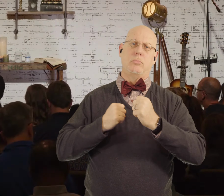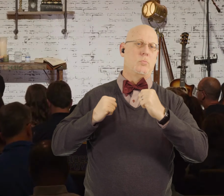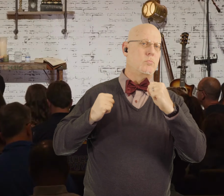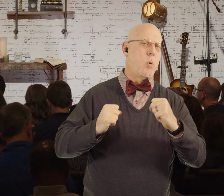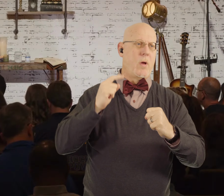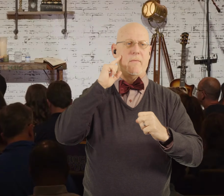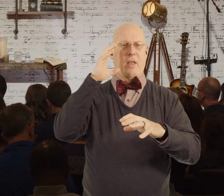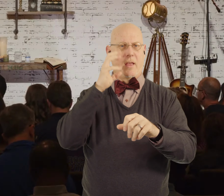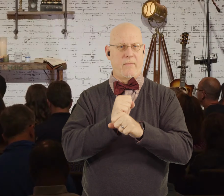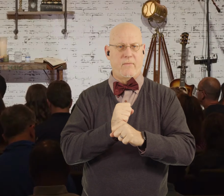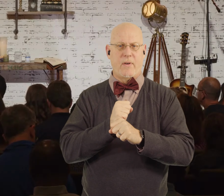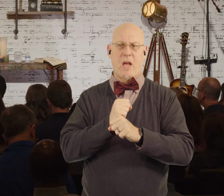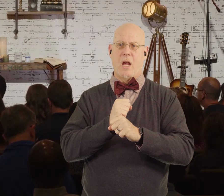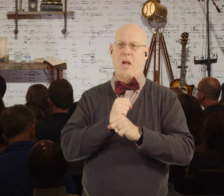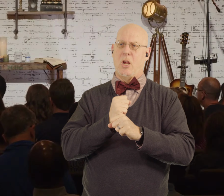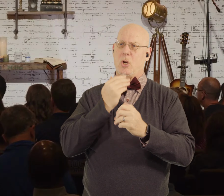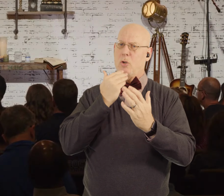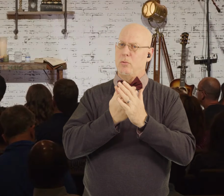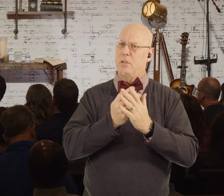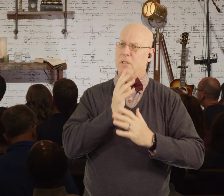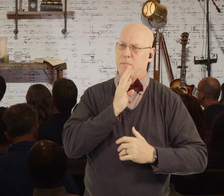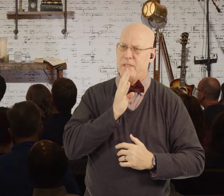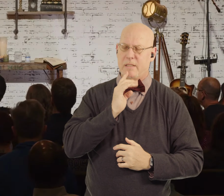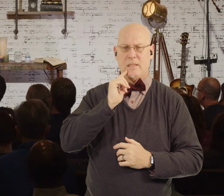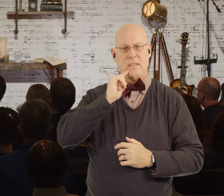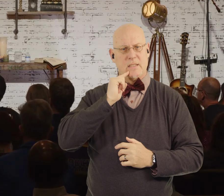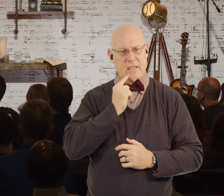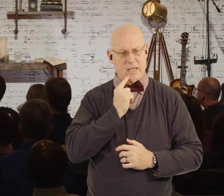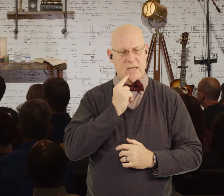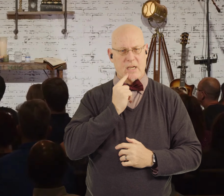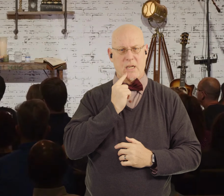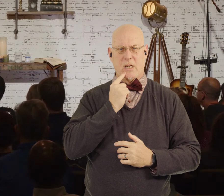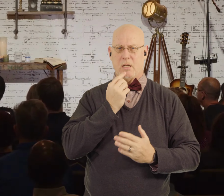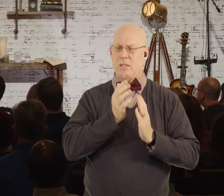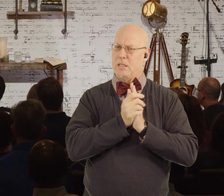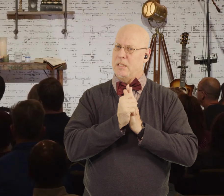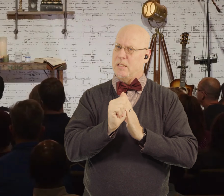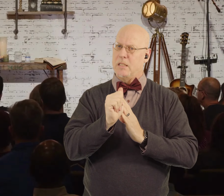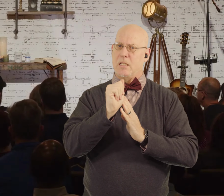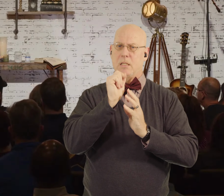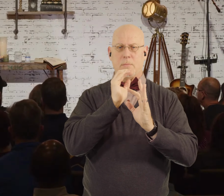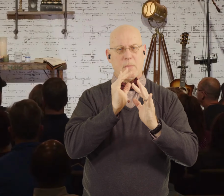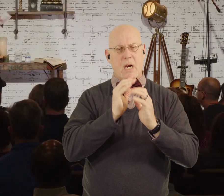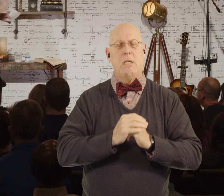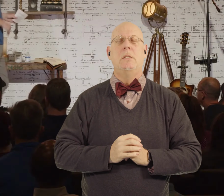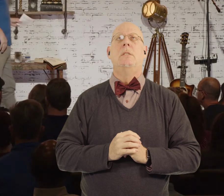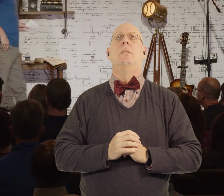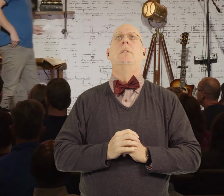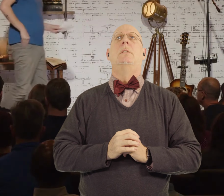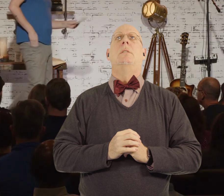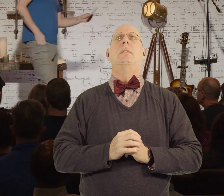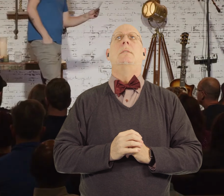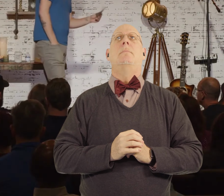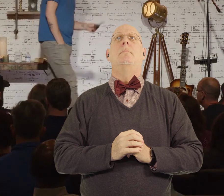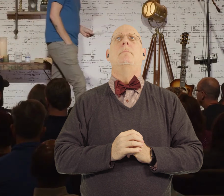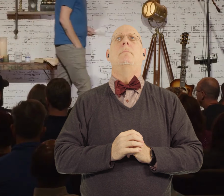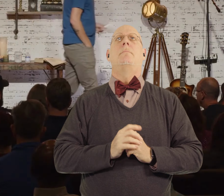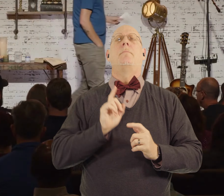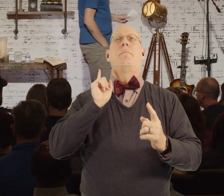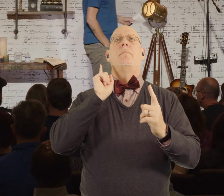this stalwart of the faith. Very eloquent, very serious, very articulate.